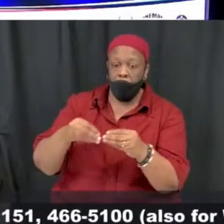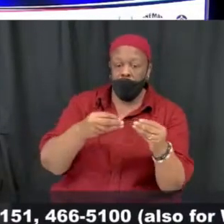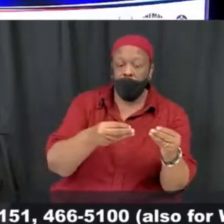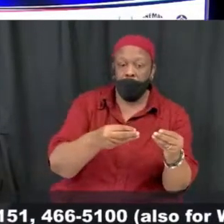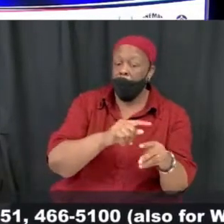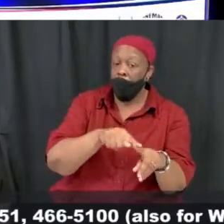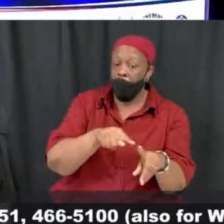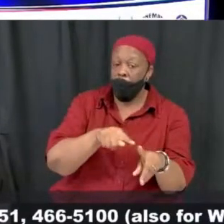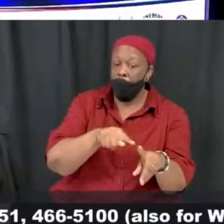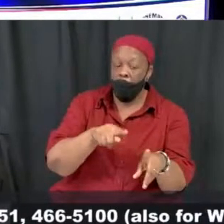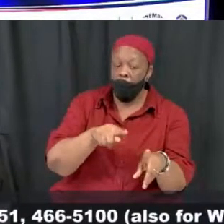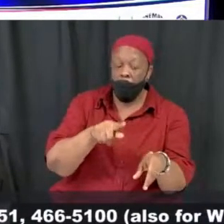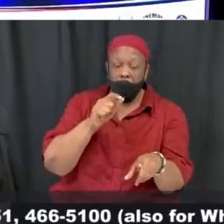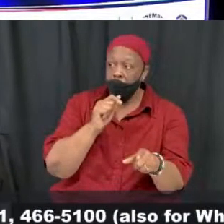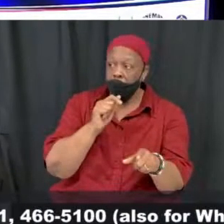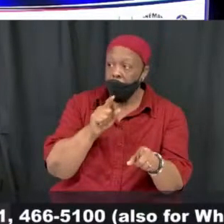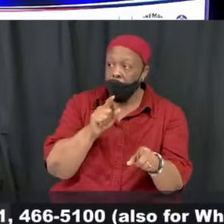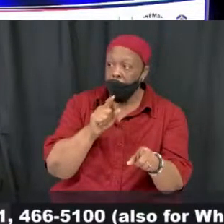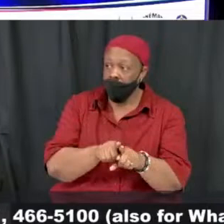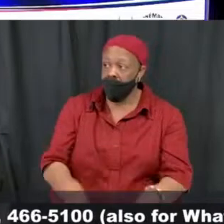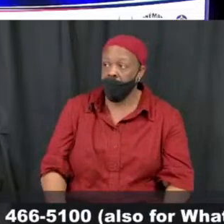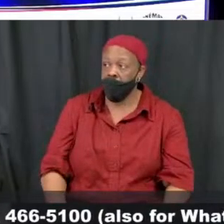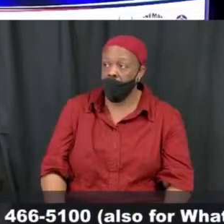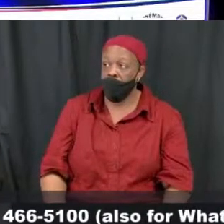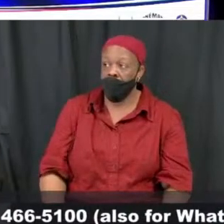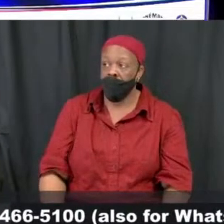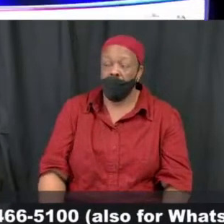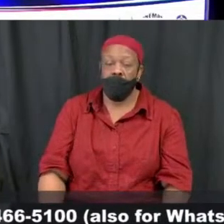Williams, the is simple.